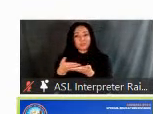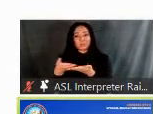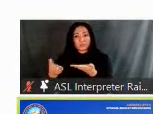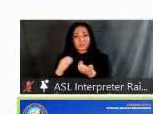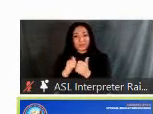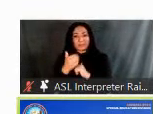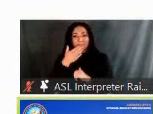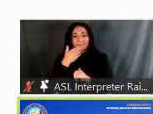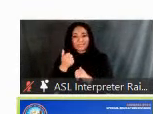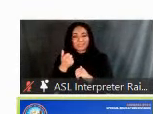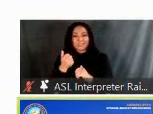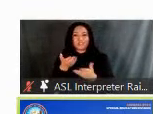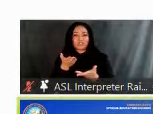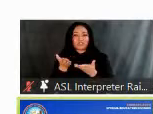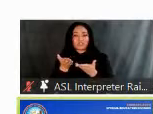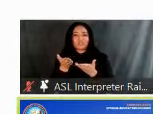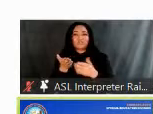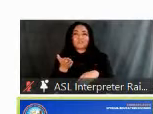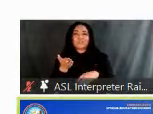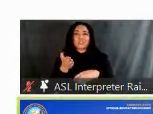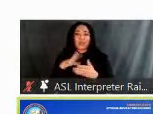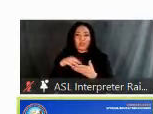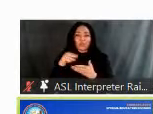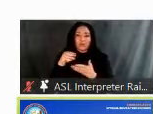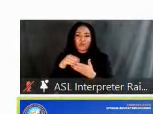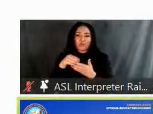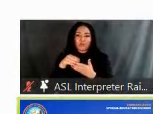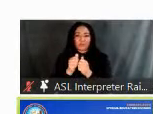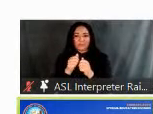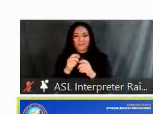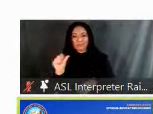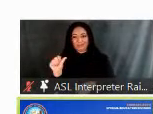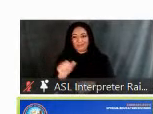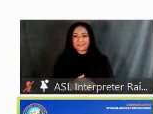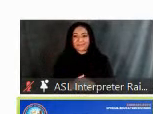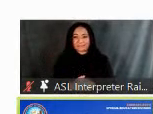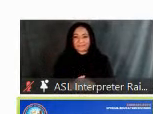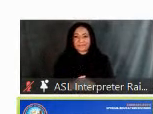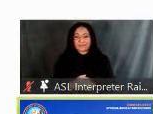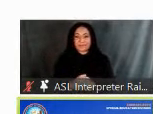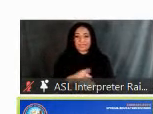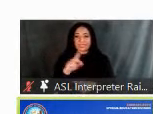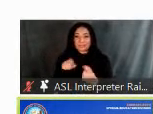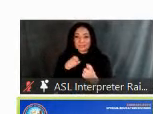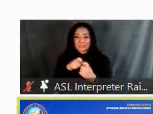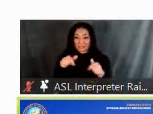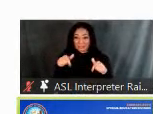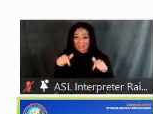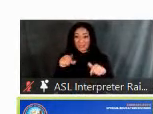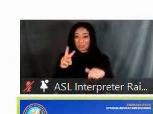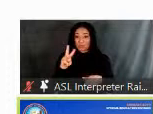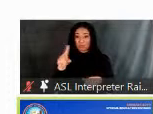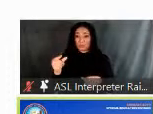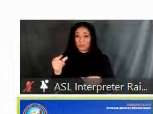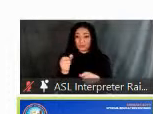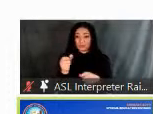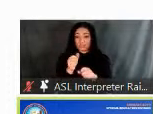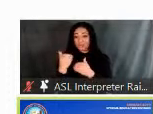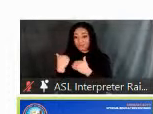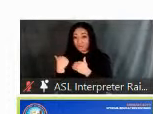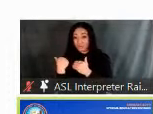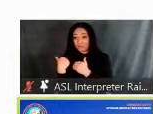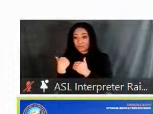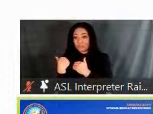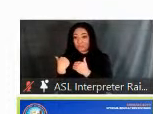serve our learners with disabilities. Specific to this work group's charge, California's